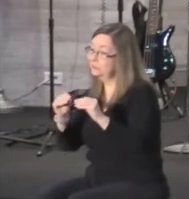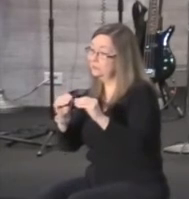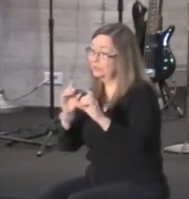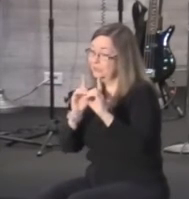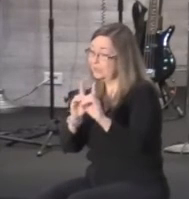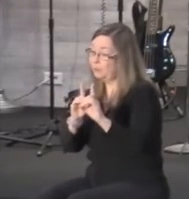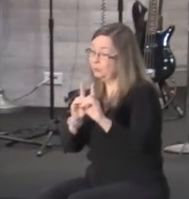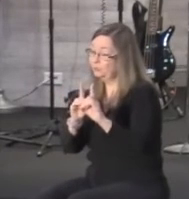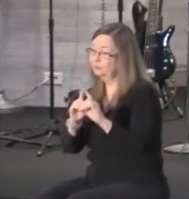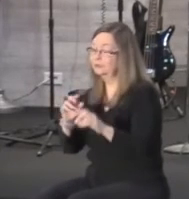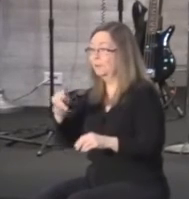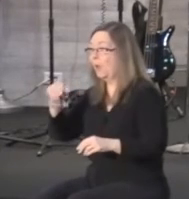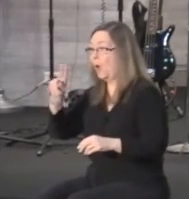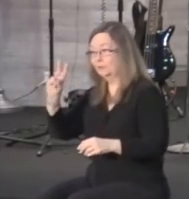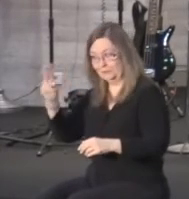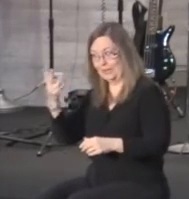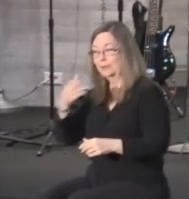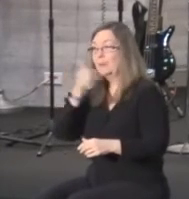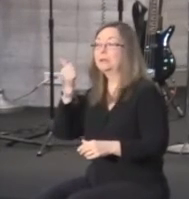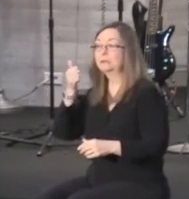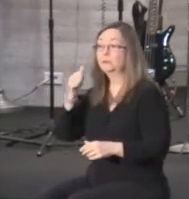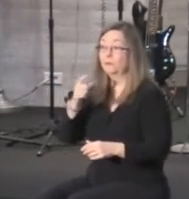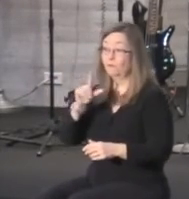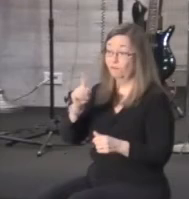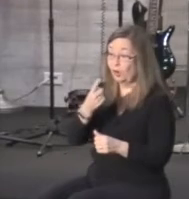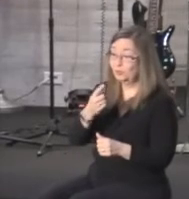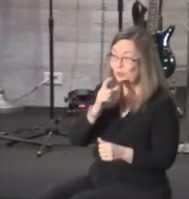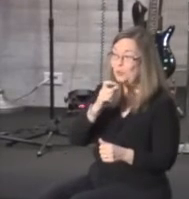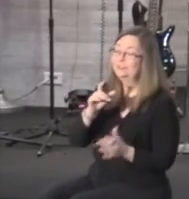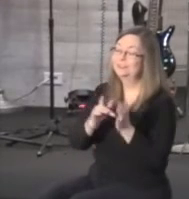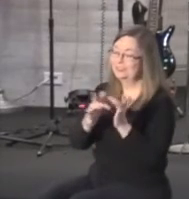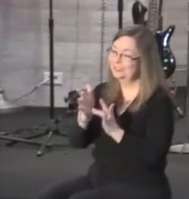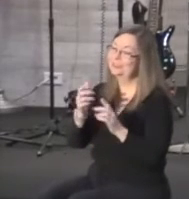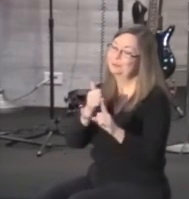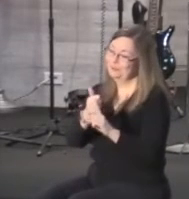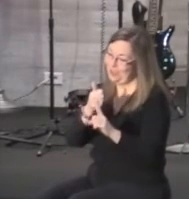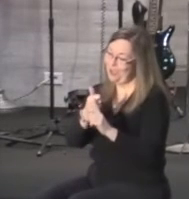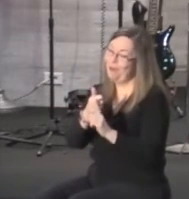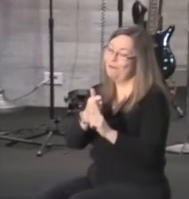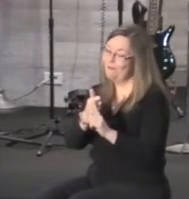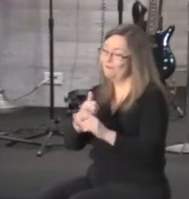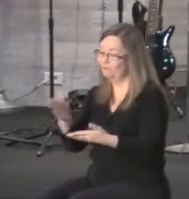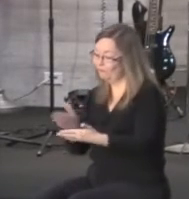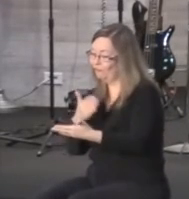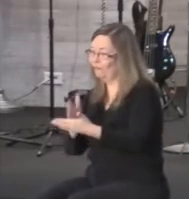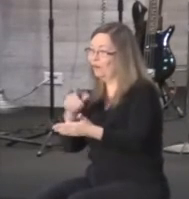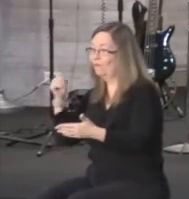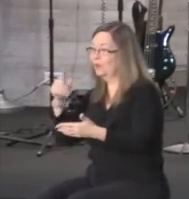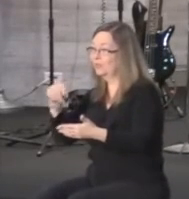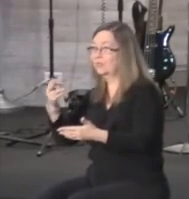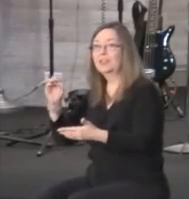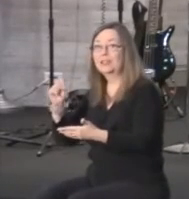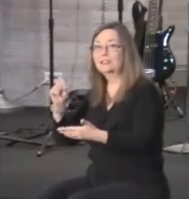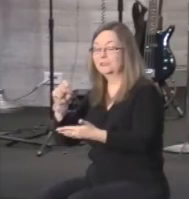world. Everybody knows who the first best is, right? Jesus himself. So turn with me to 1 Thessalonians, and we'll